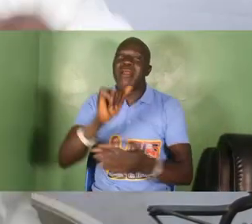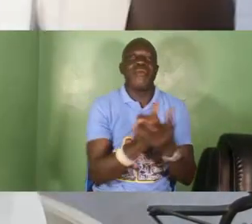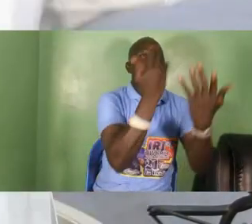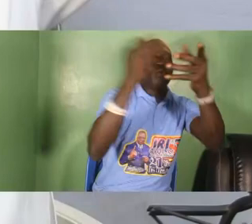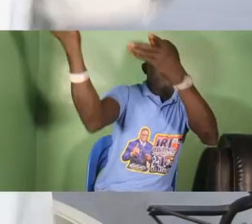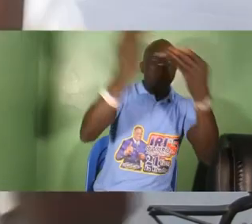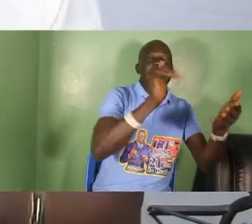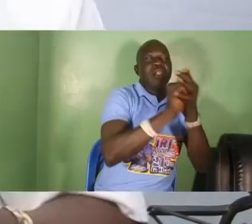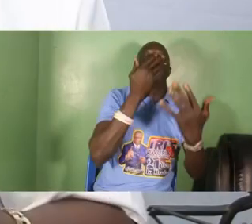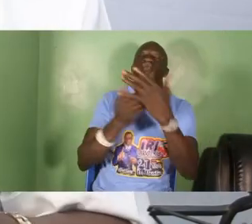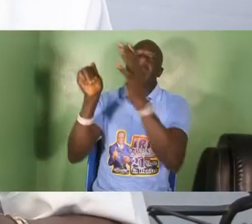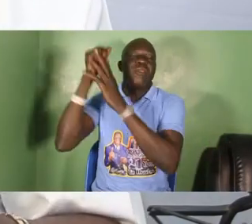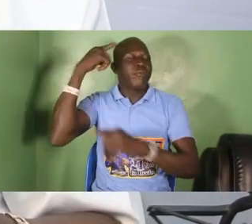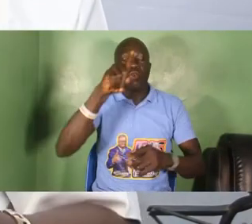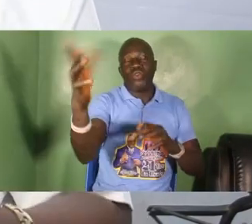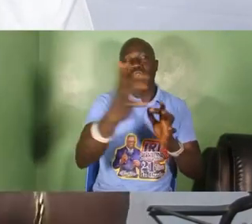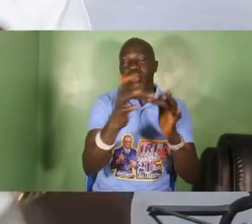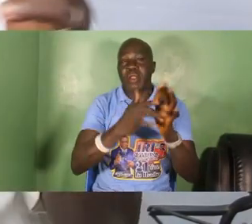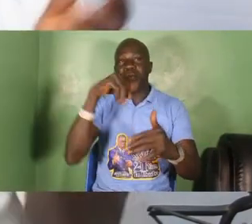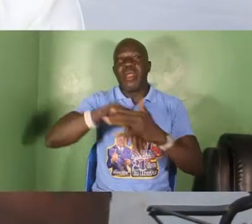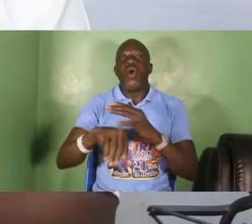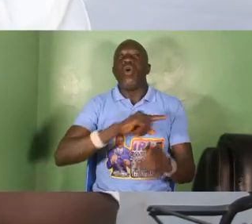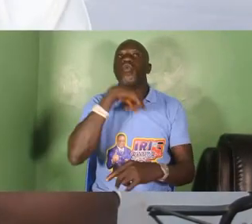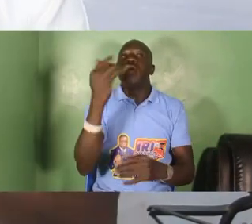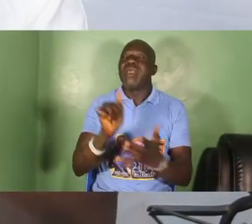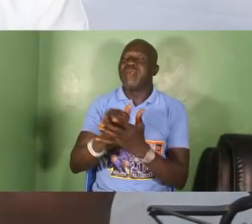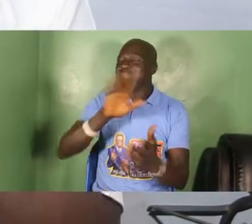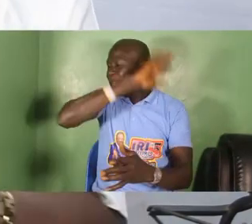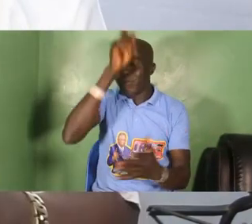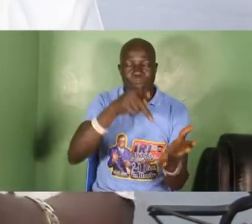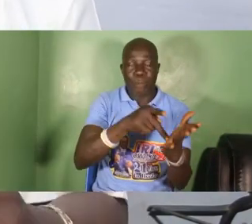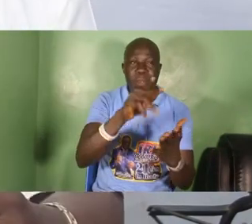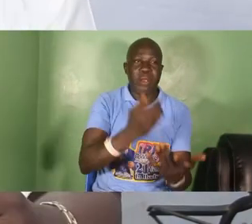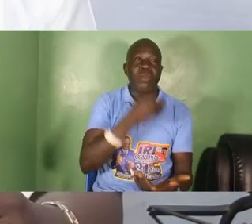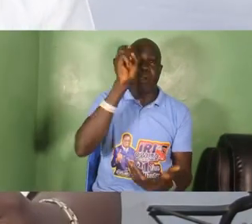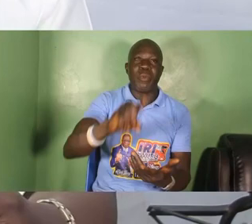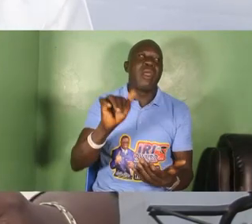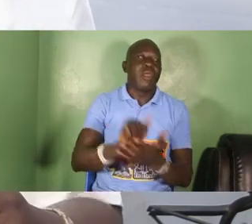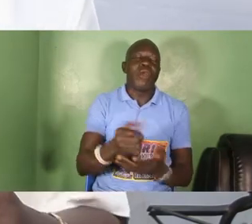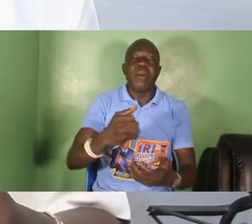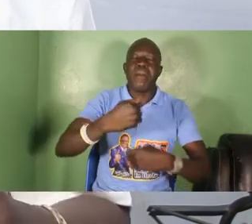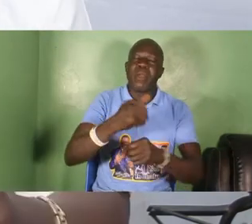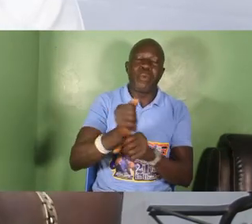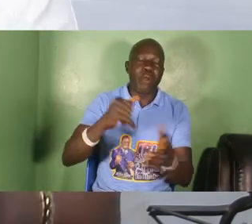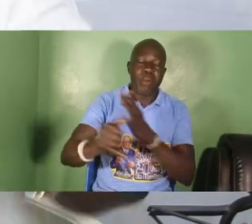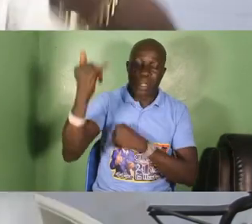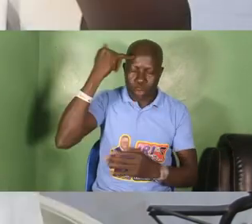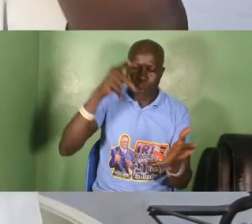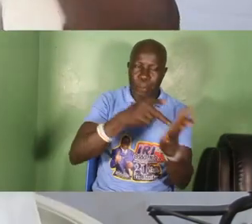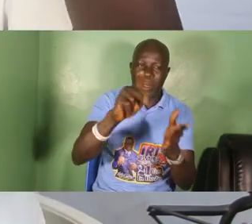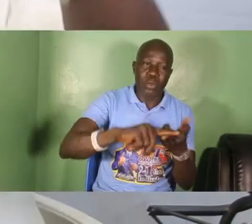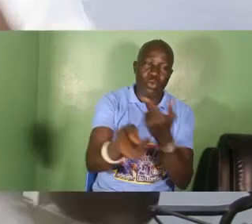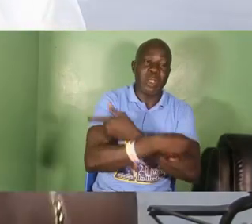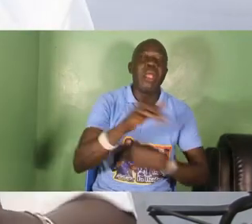Oh my fire for Lord, call Jesus. Hand over goodness to Jesus. All of it, I will not pay your compensation. That you tell me you to pay today.